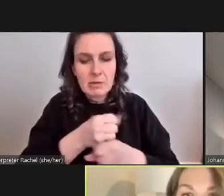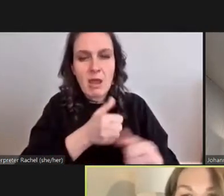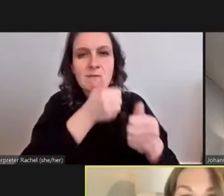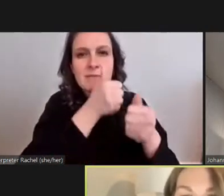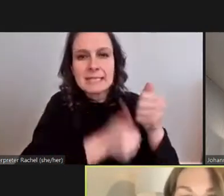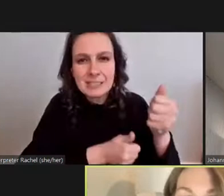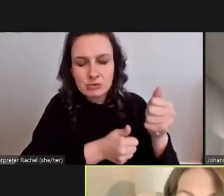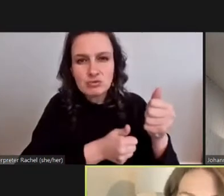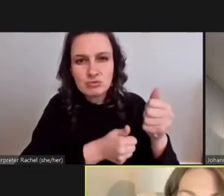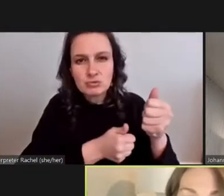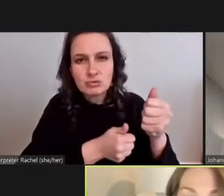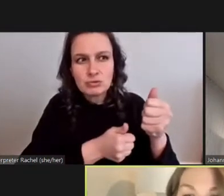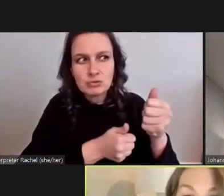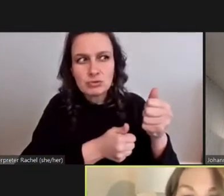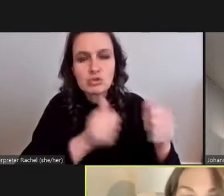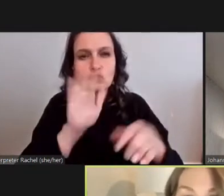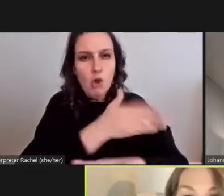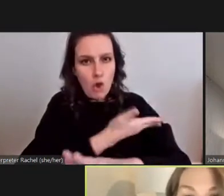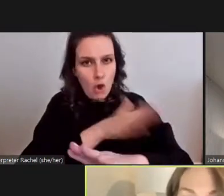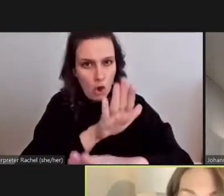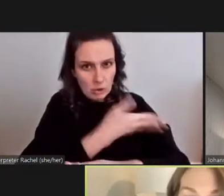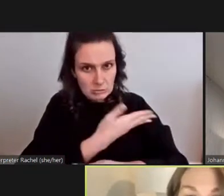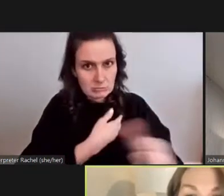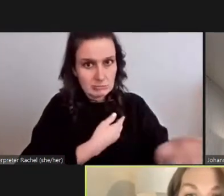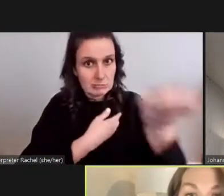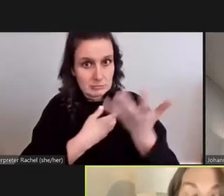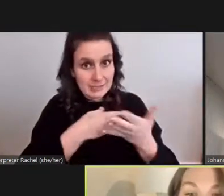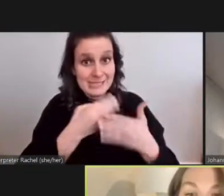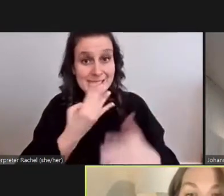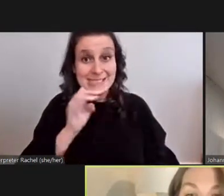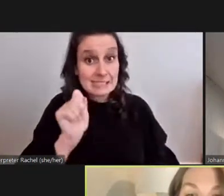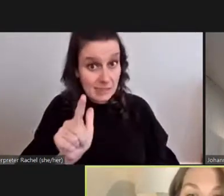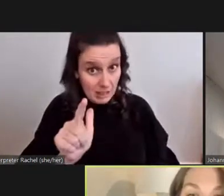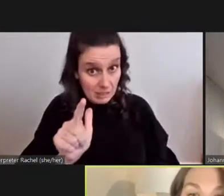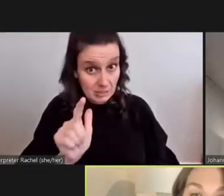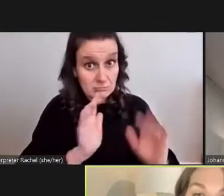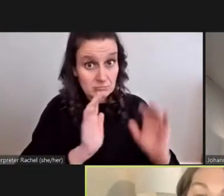each song in Excel,